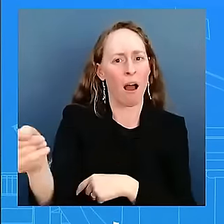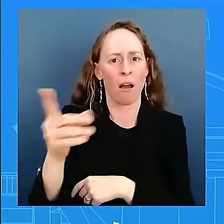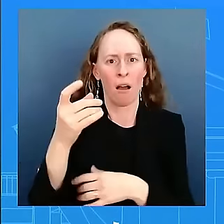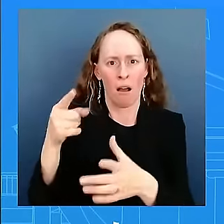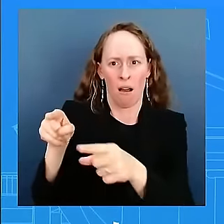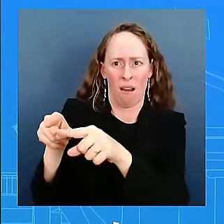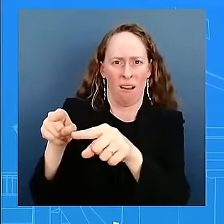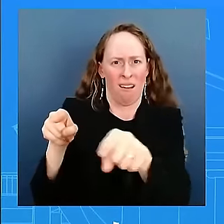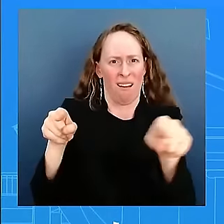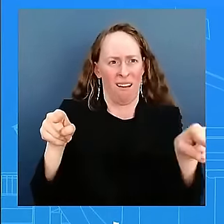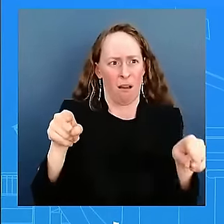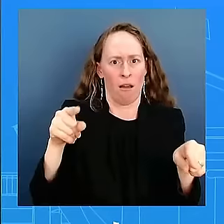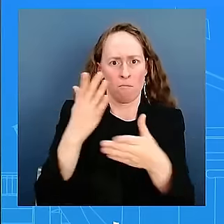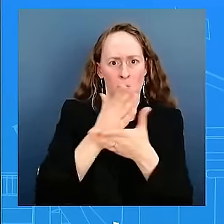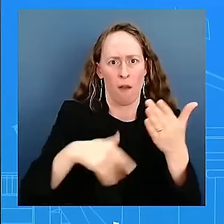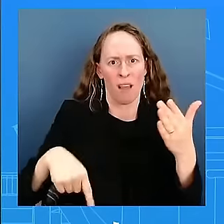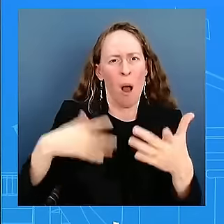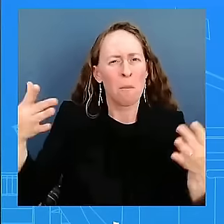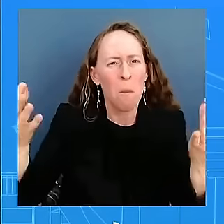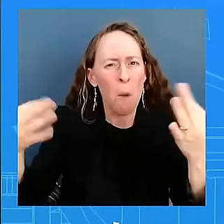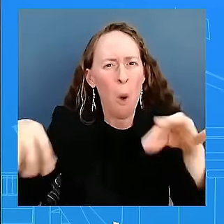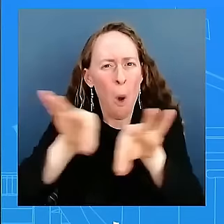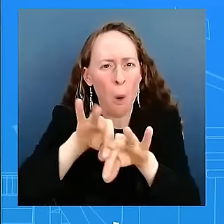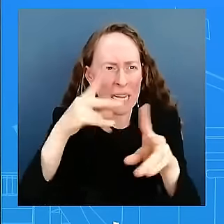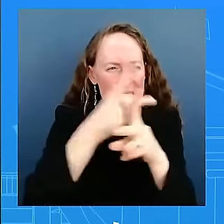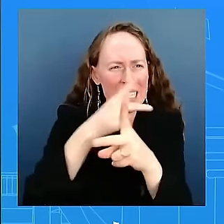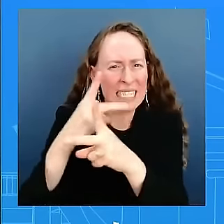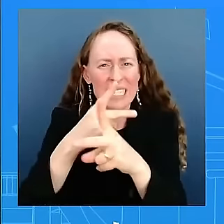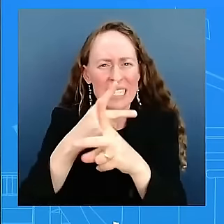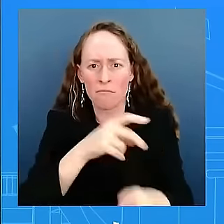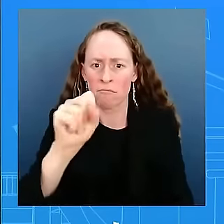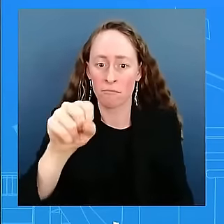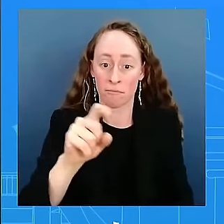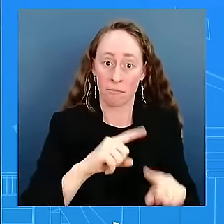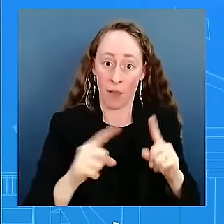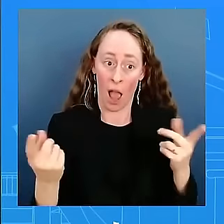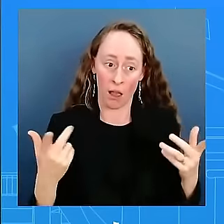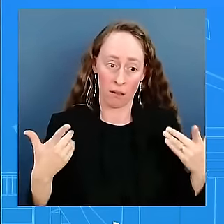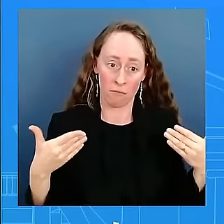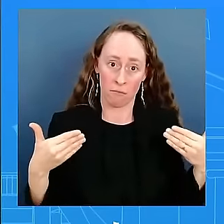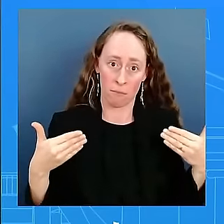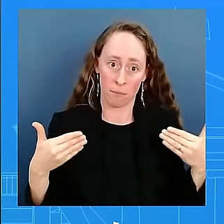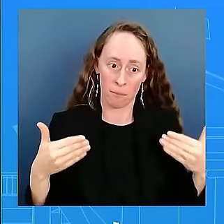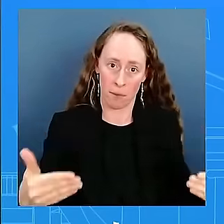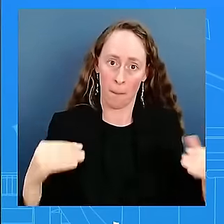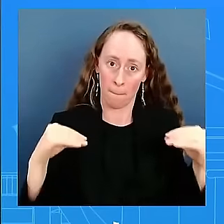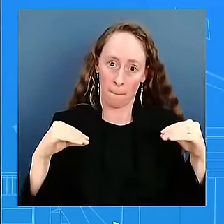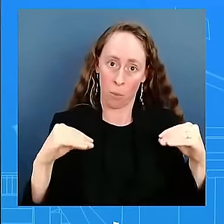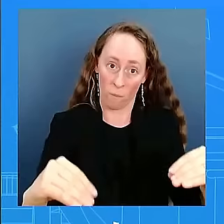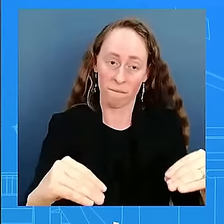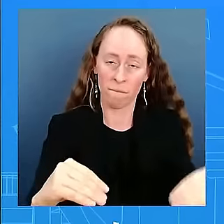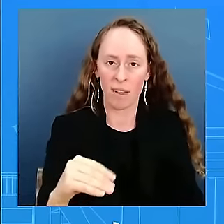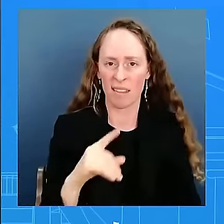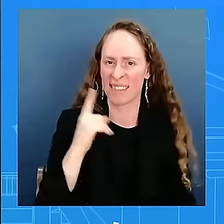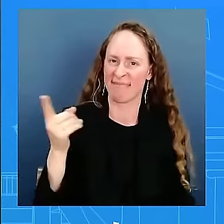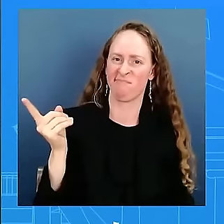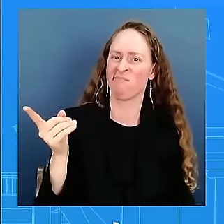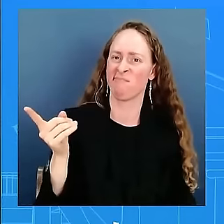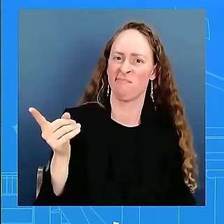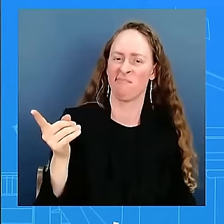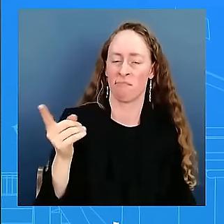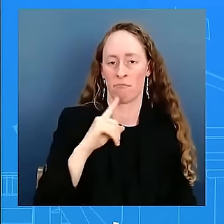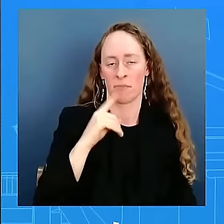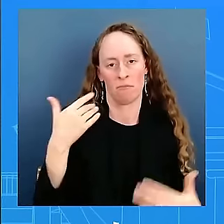then executing on that. And the execution phase of this, to get this level of coordination together, to have those planes all land